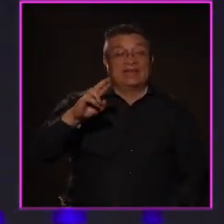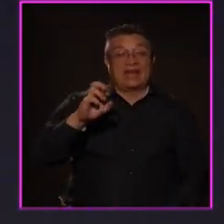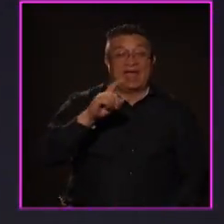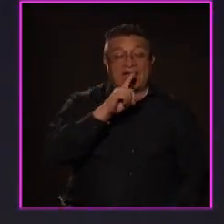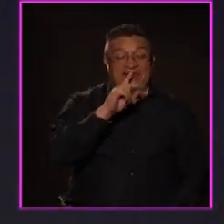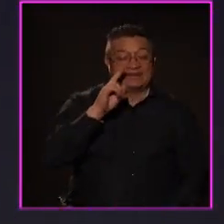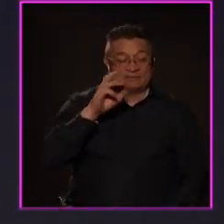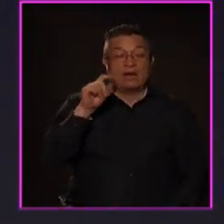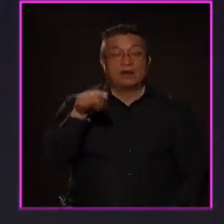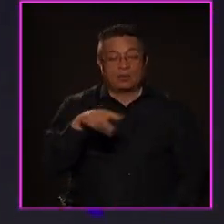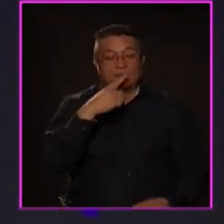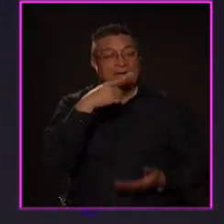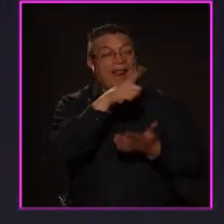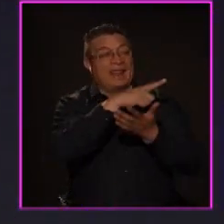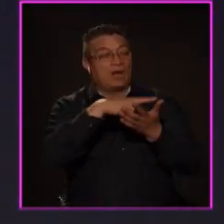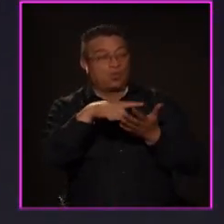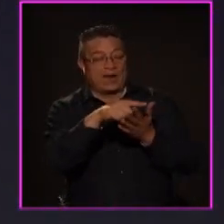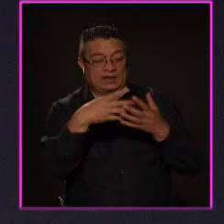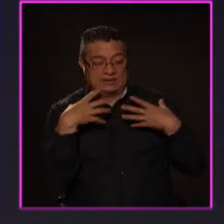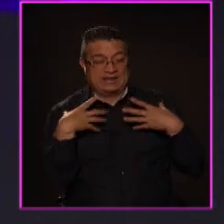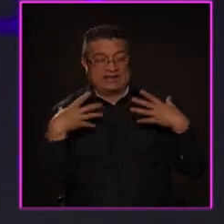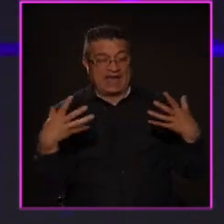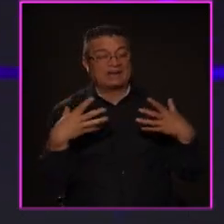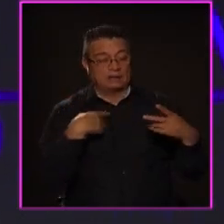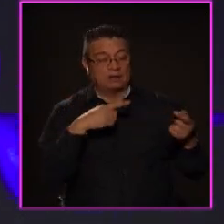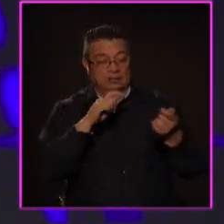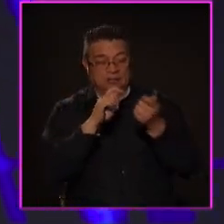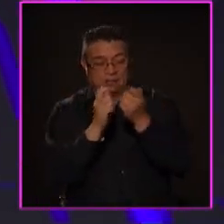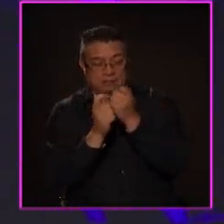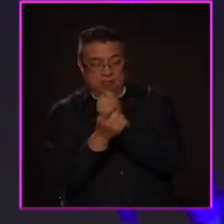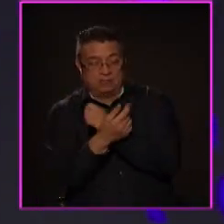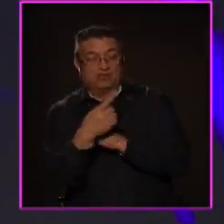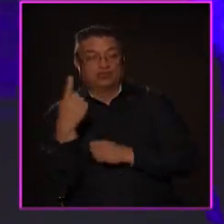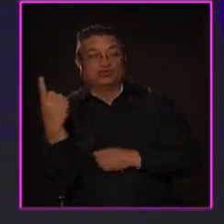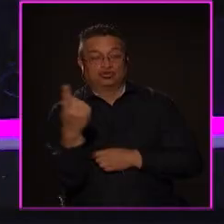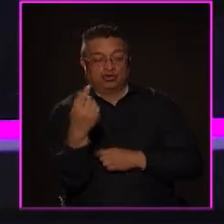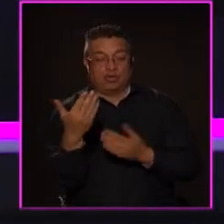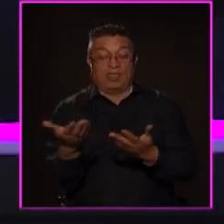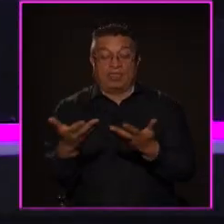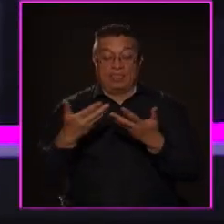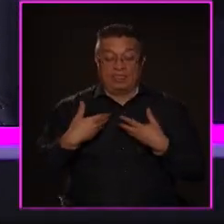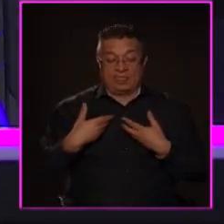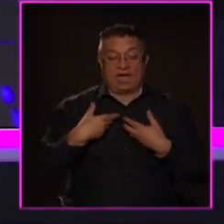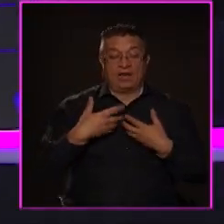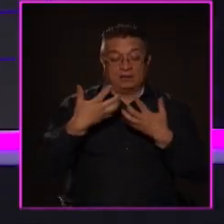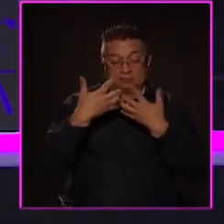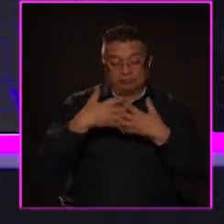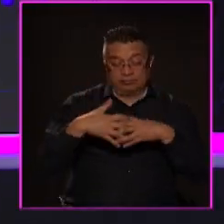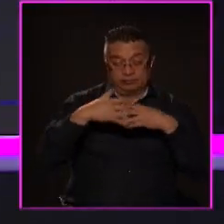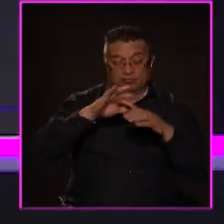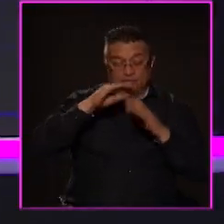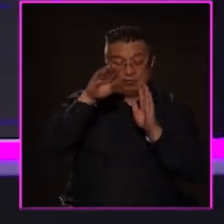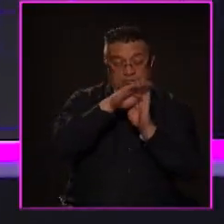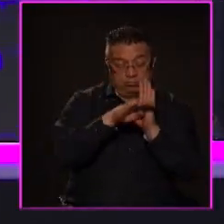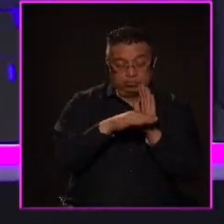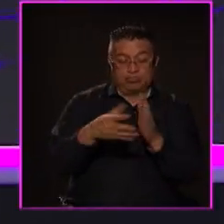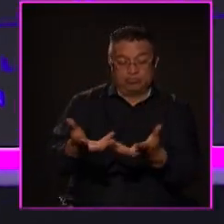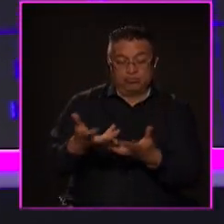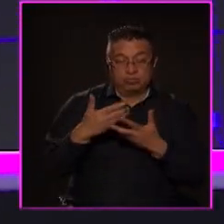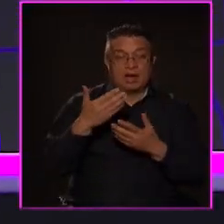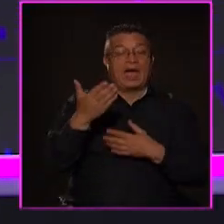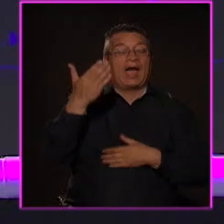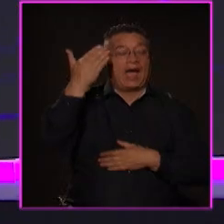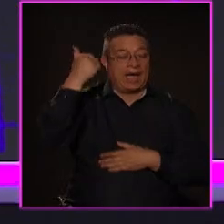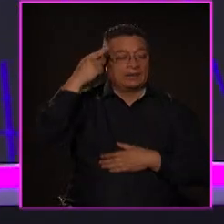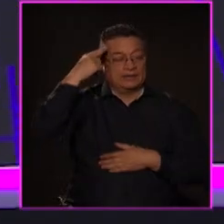and they are generative in the sense that they generate content that until then, we needed human minds to create such